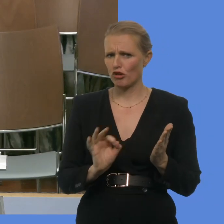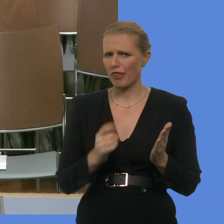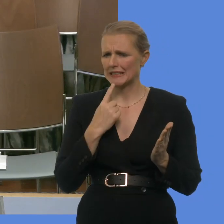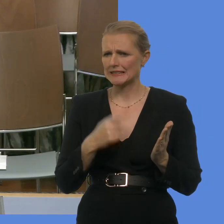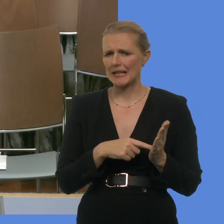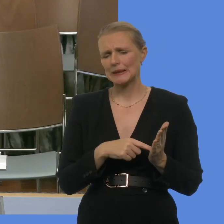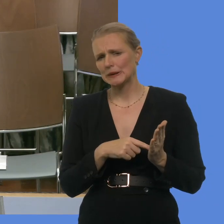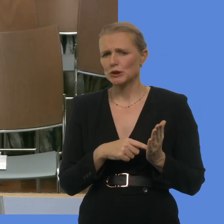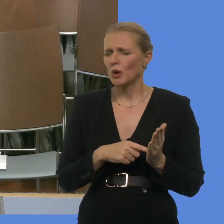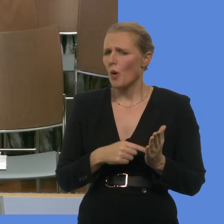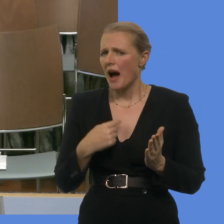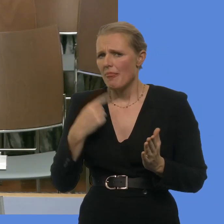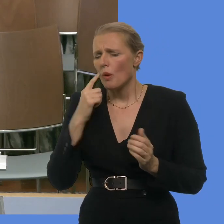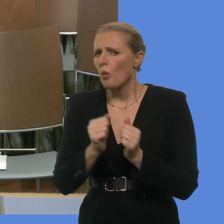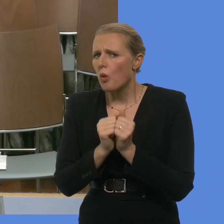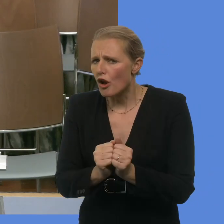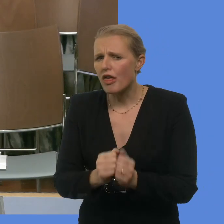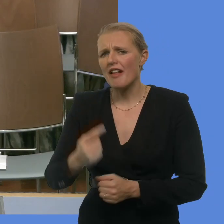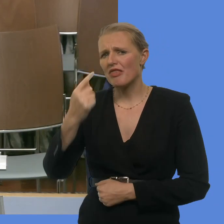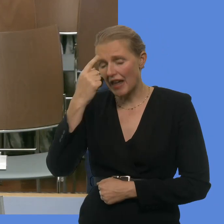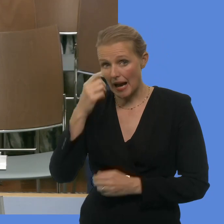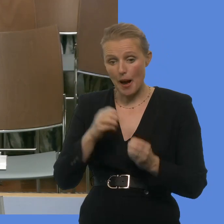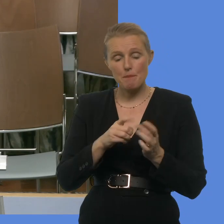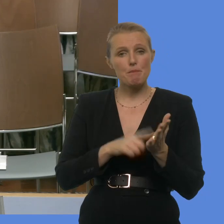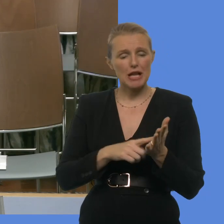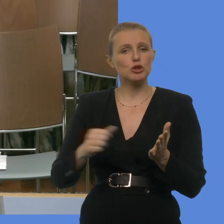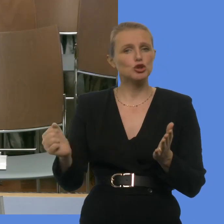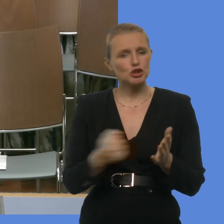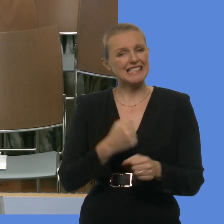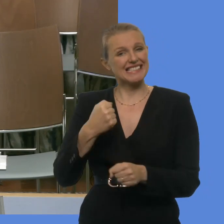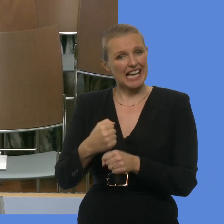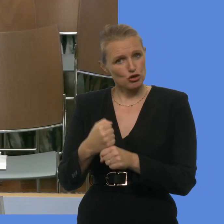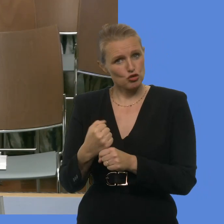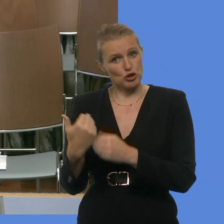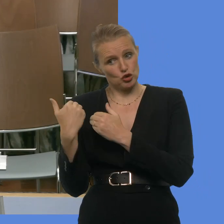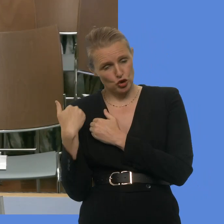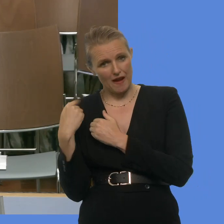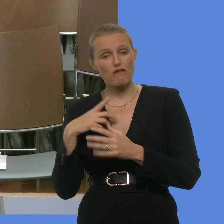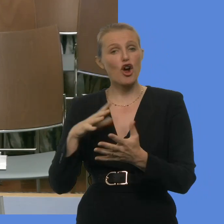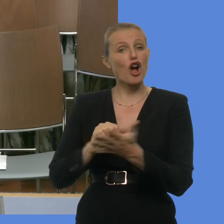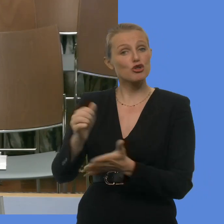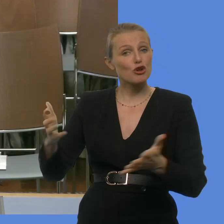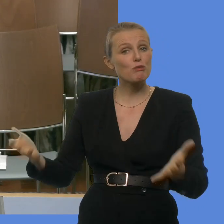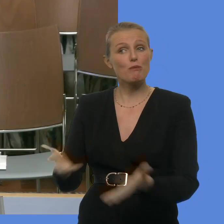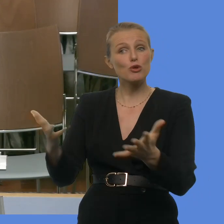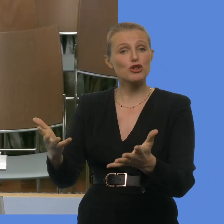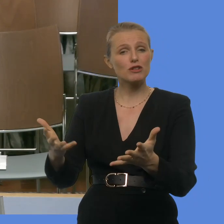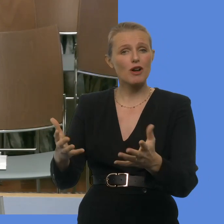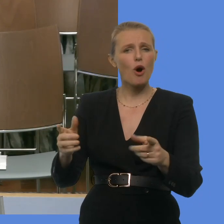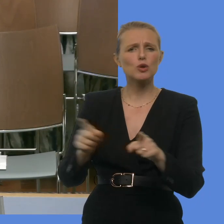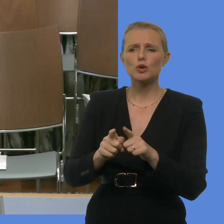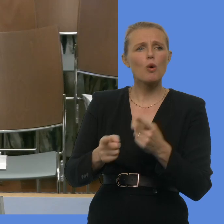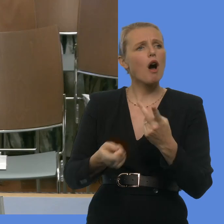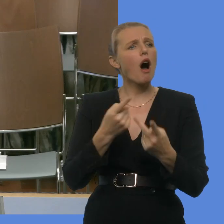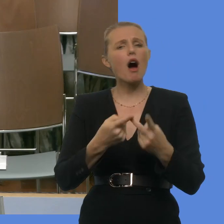might include whether the bill should contain a statutory duty for cultural promotion and the alignment of the bill with other government